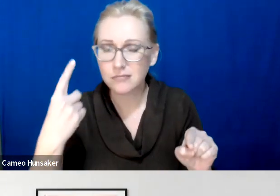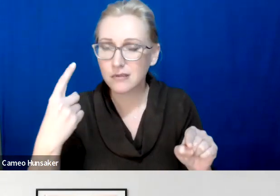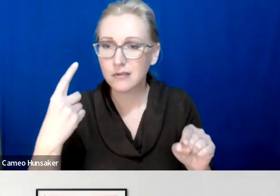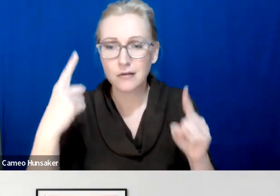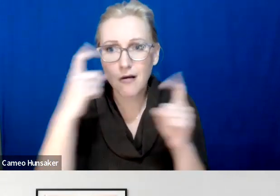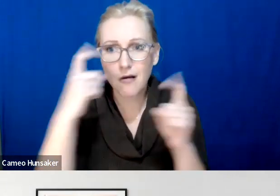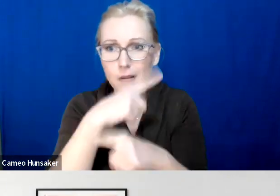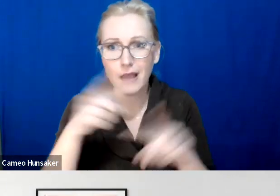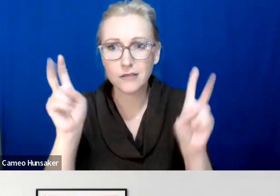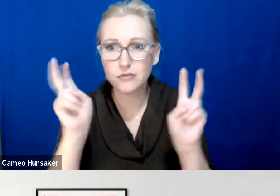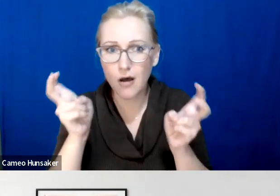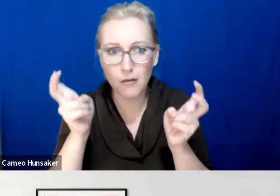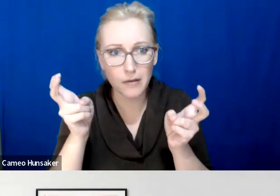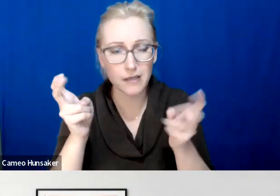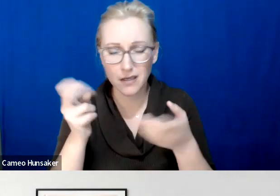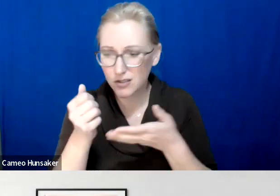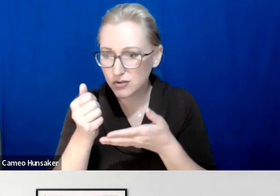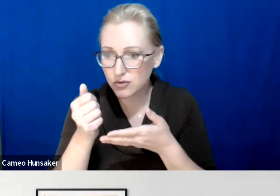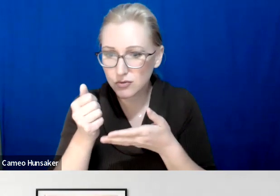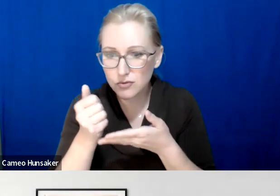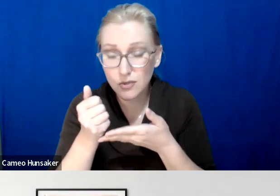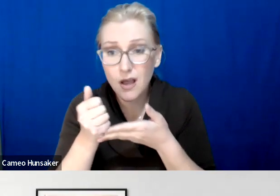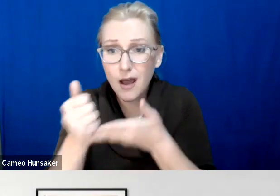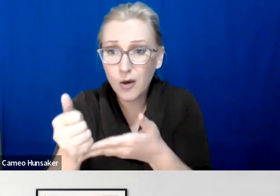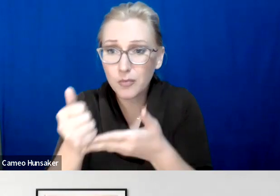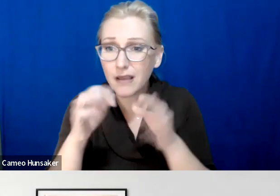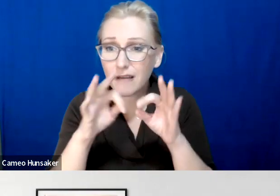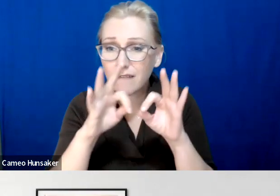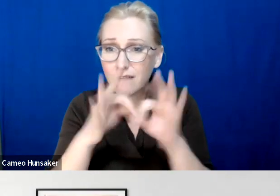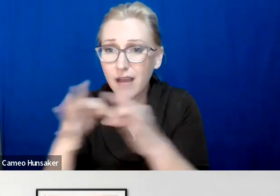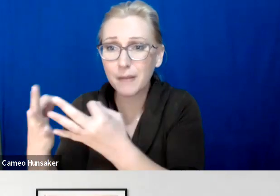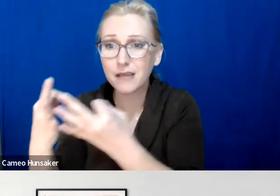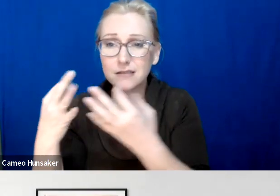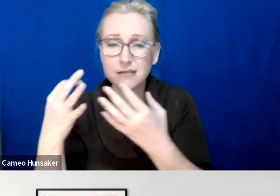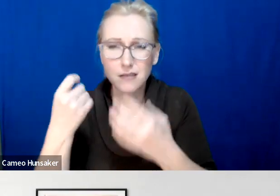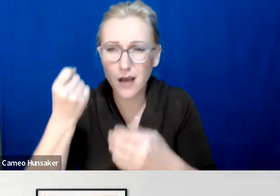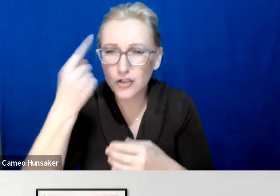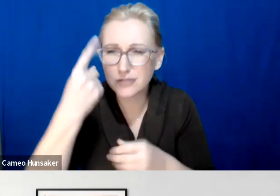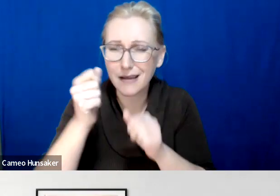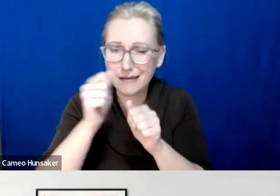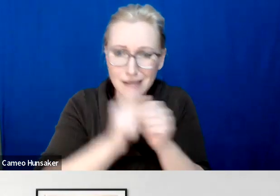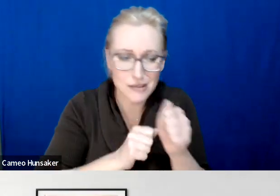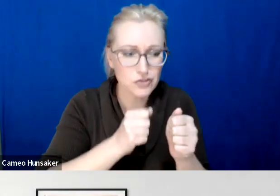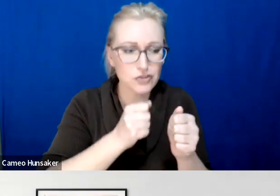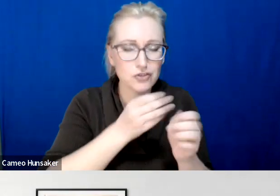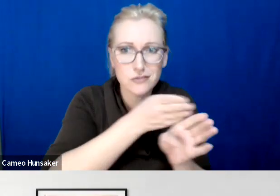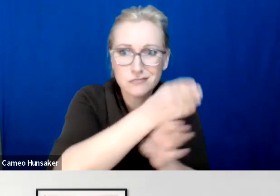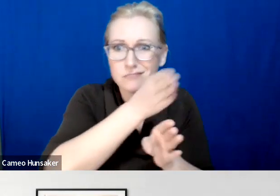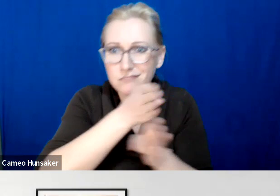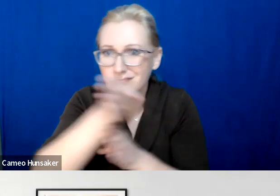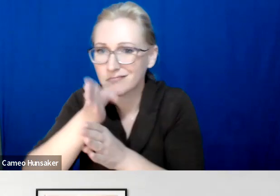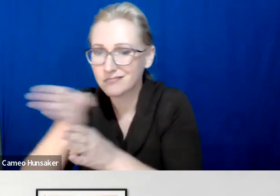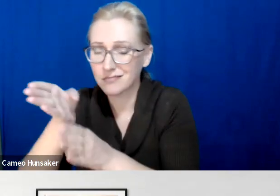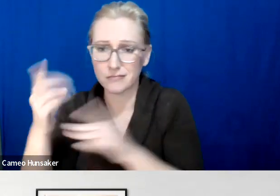families and parents understand each, you know, the different areas is can be complex. So I appreciate how